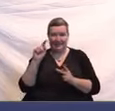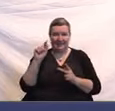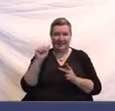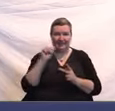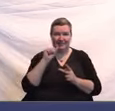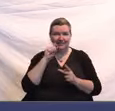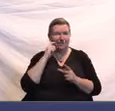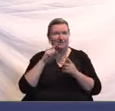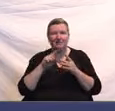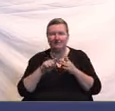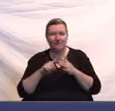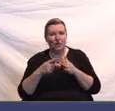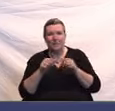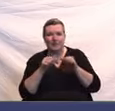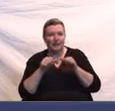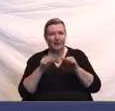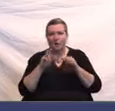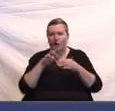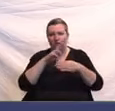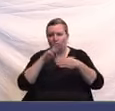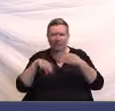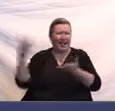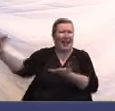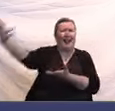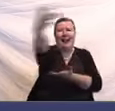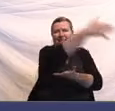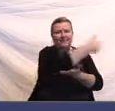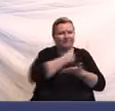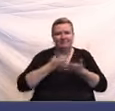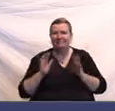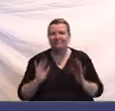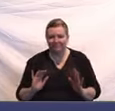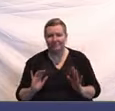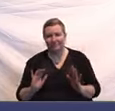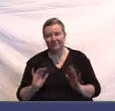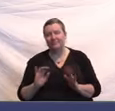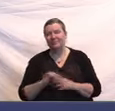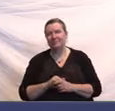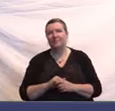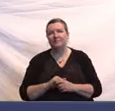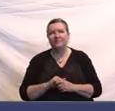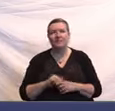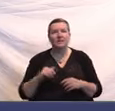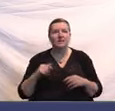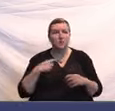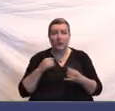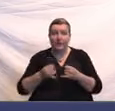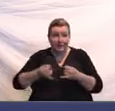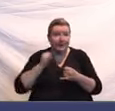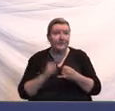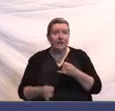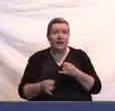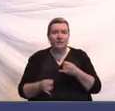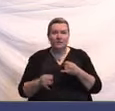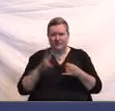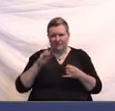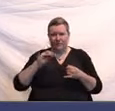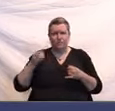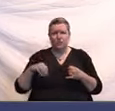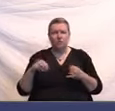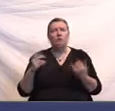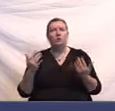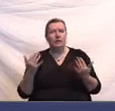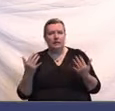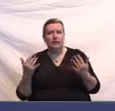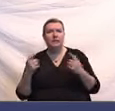place. The results are a starting place, not where we will end up. And so I want to, yes, it's a